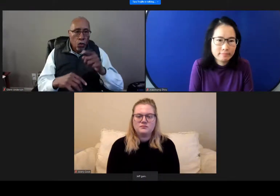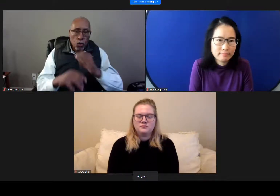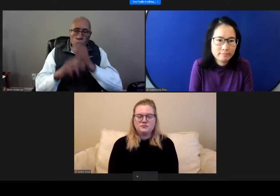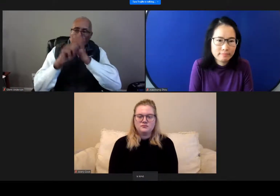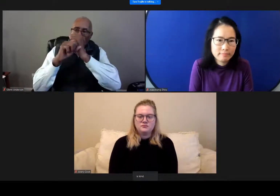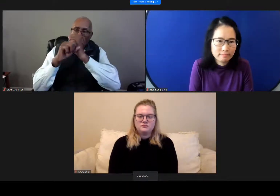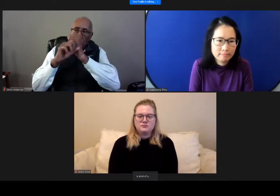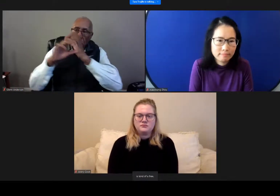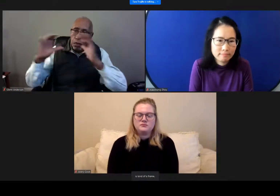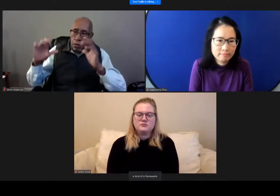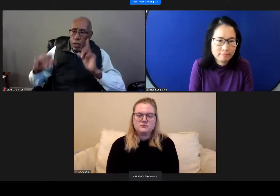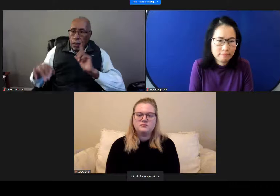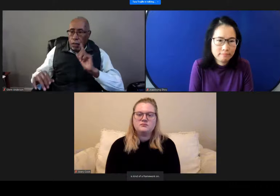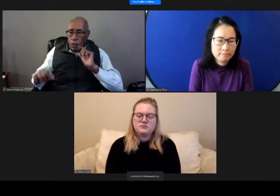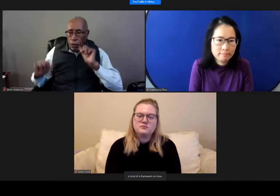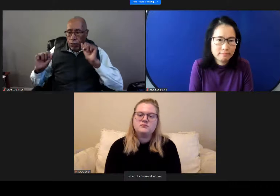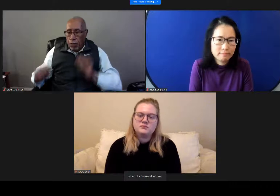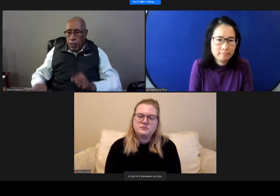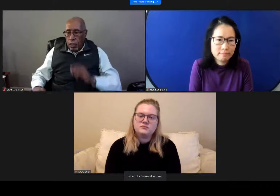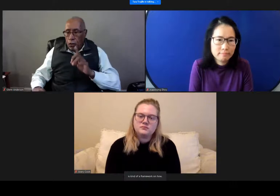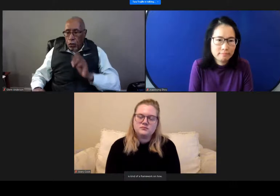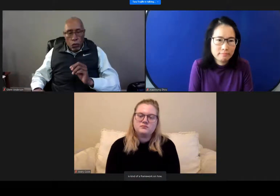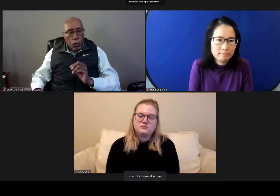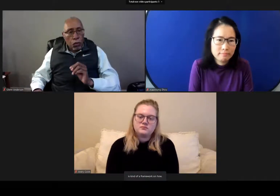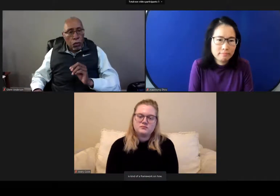is kind of a framework on how